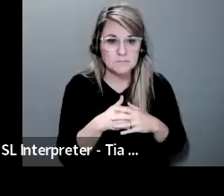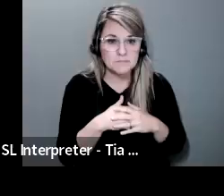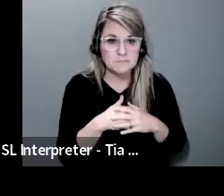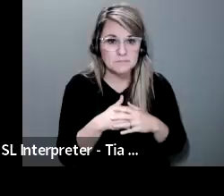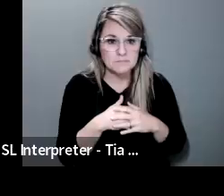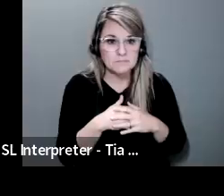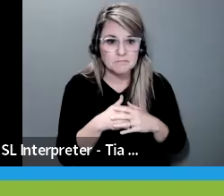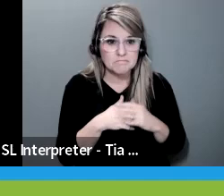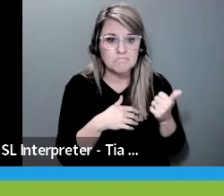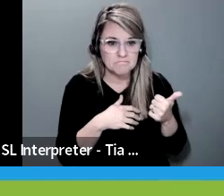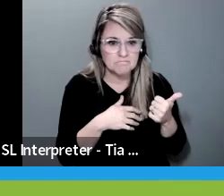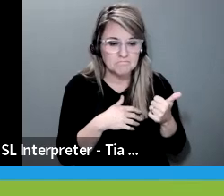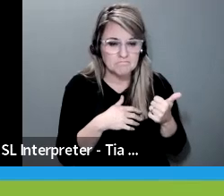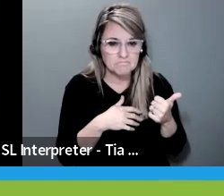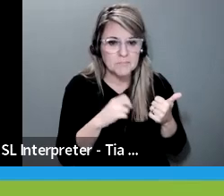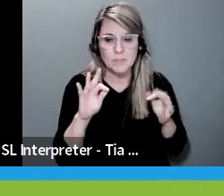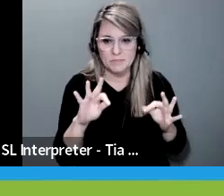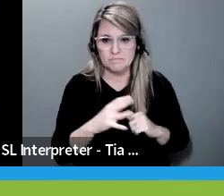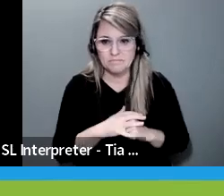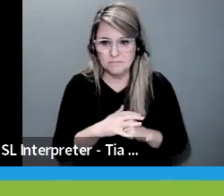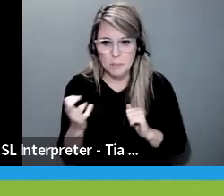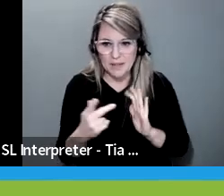Okay, there we go.